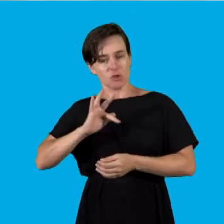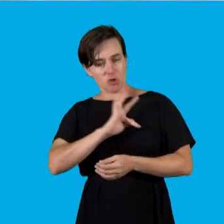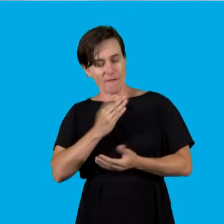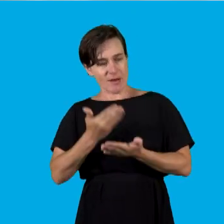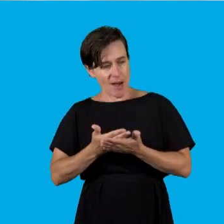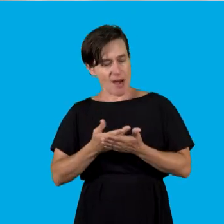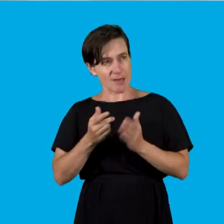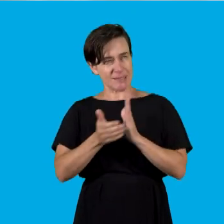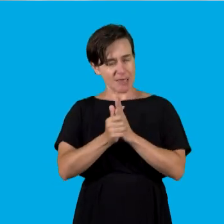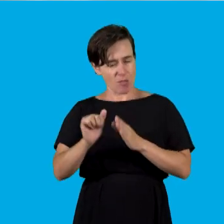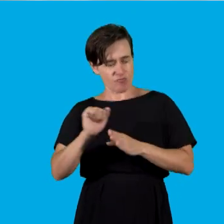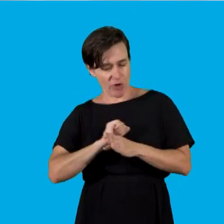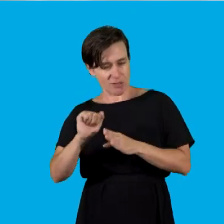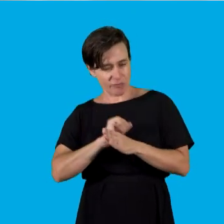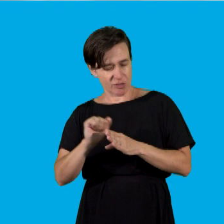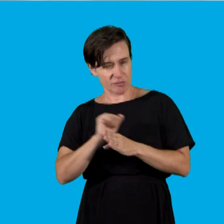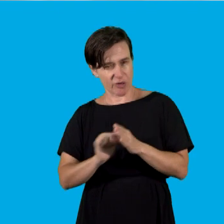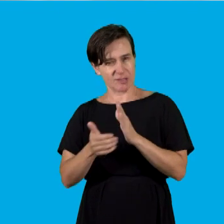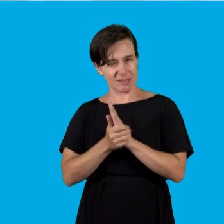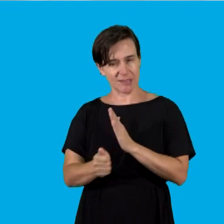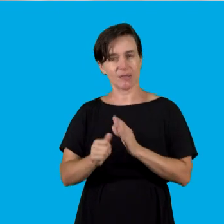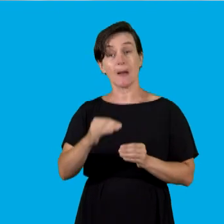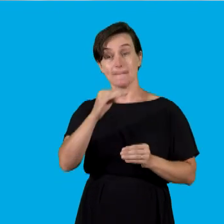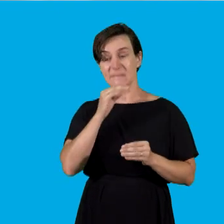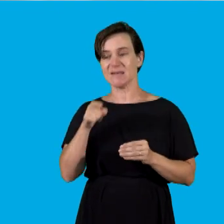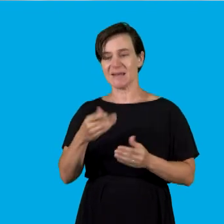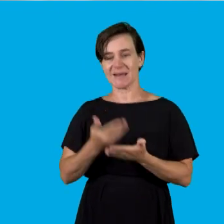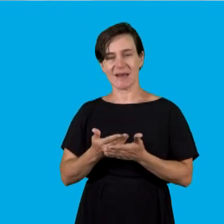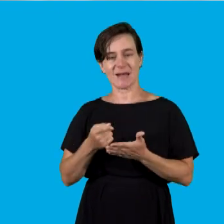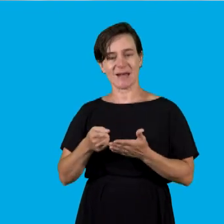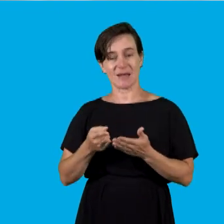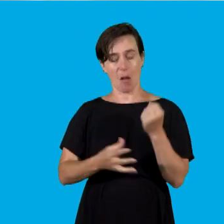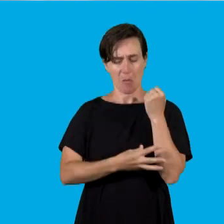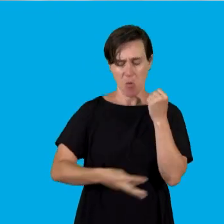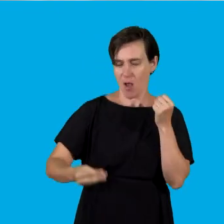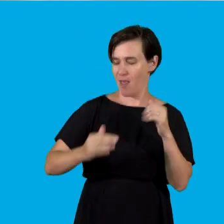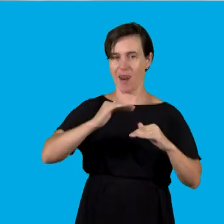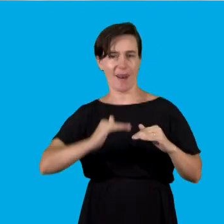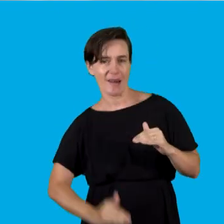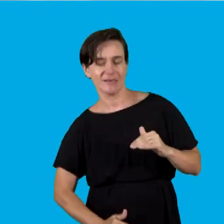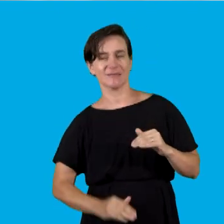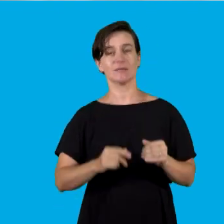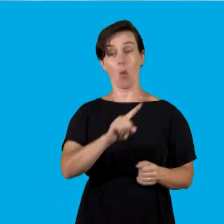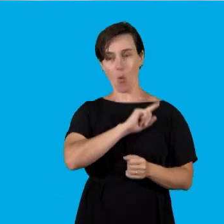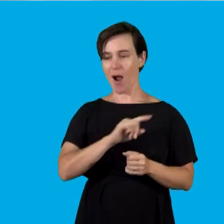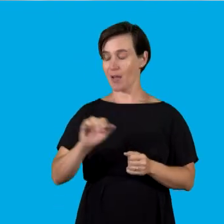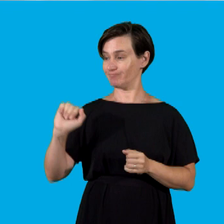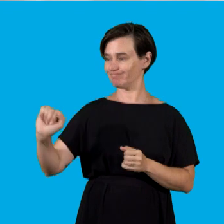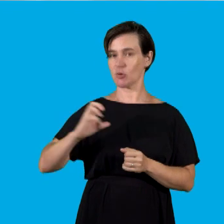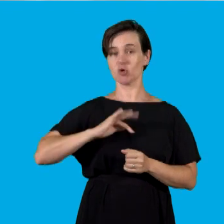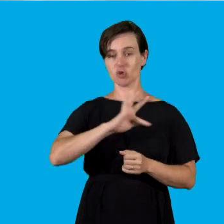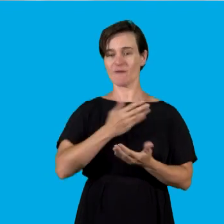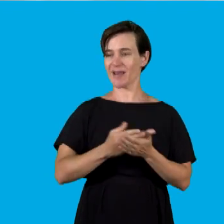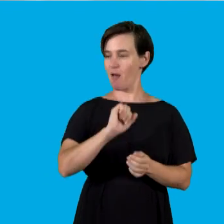by so doing, they are going to reduce poverty in the community because they will be able to